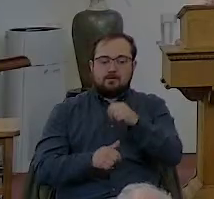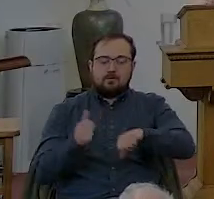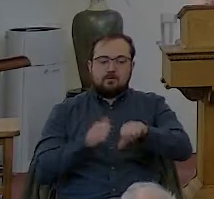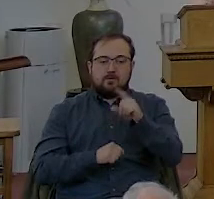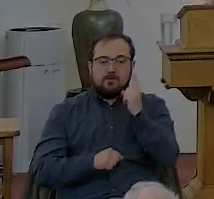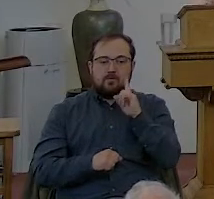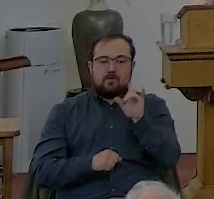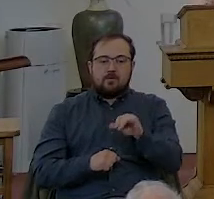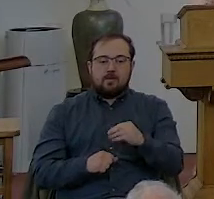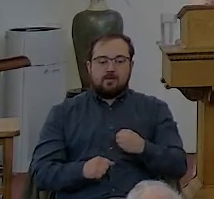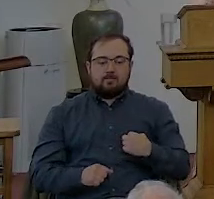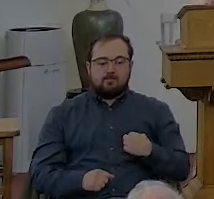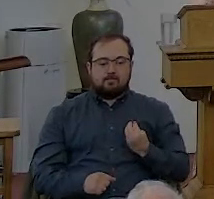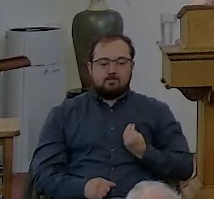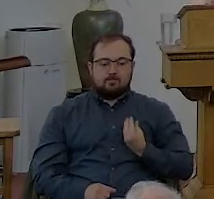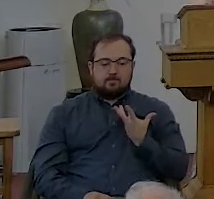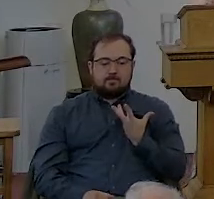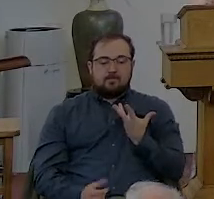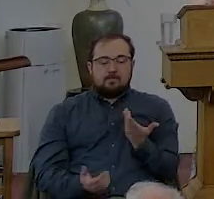this inner light.